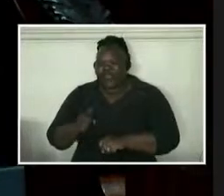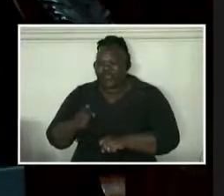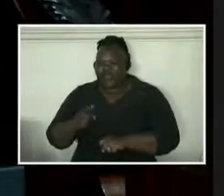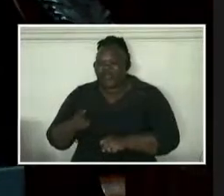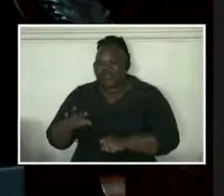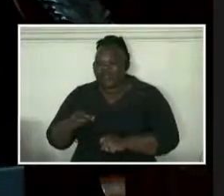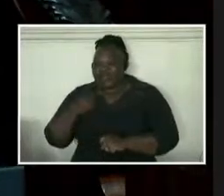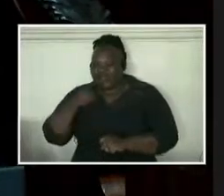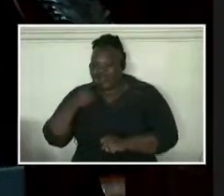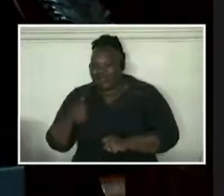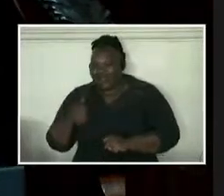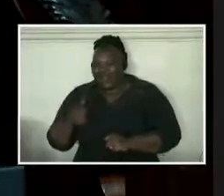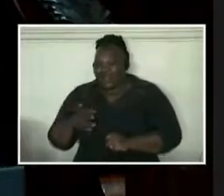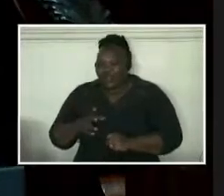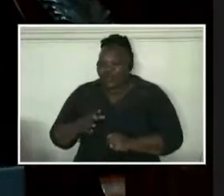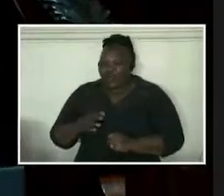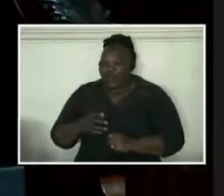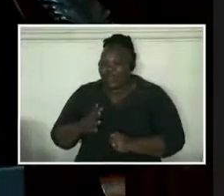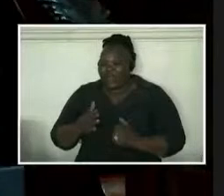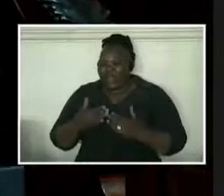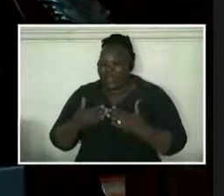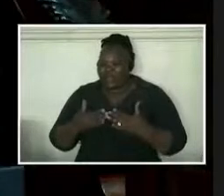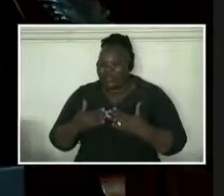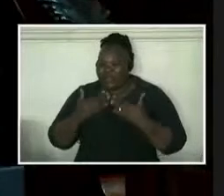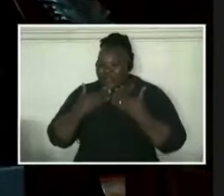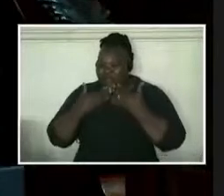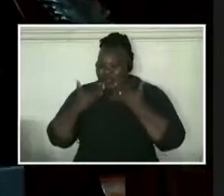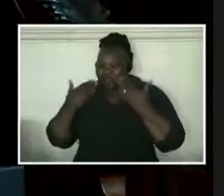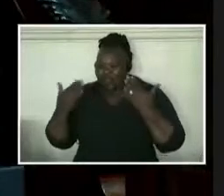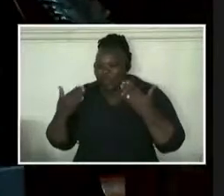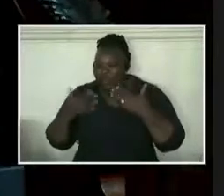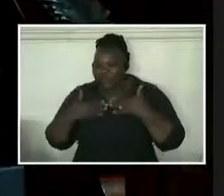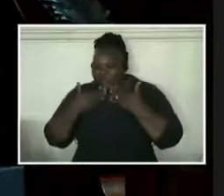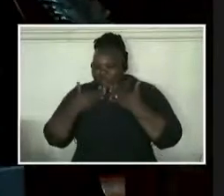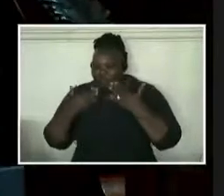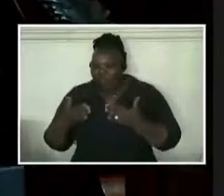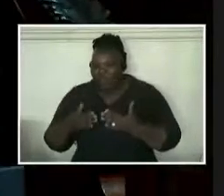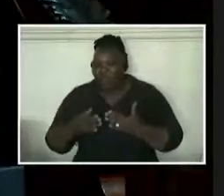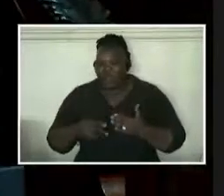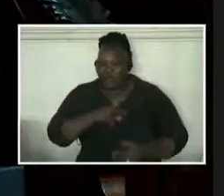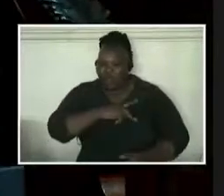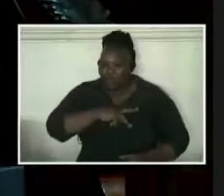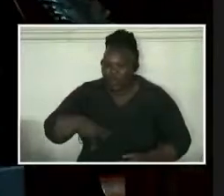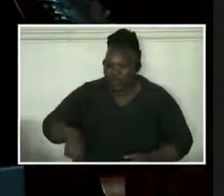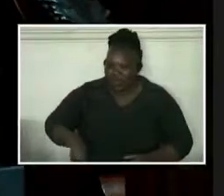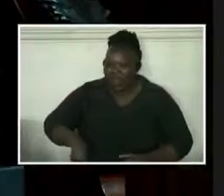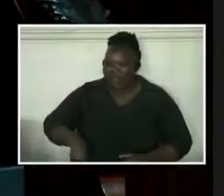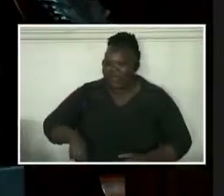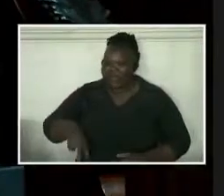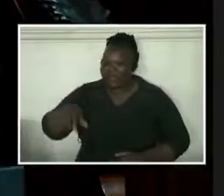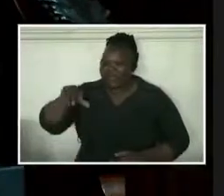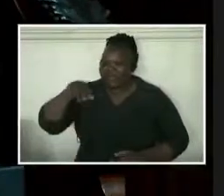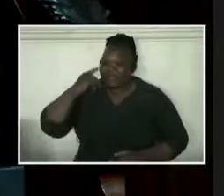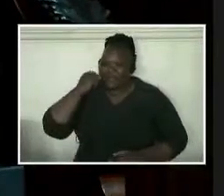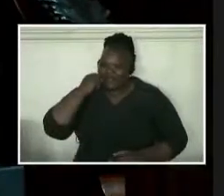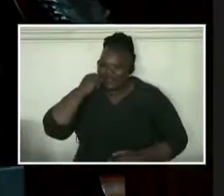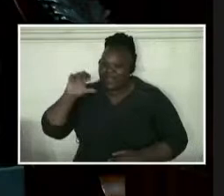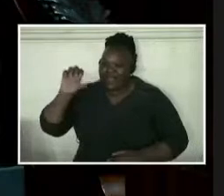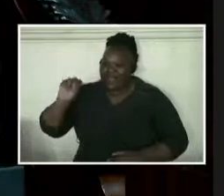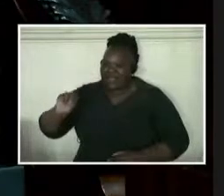chair we are also extremely grateful to our honourable premier of wasulu natal mr sigalala mr sisa